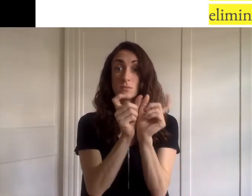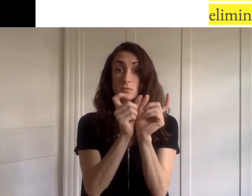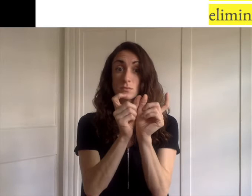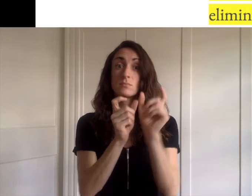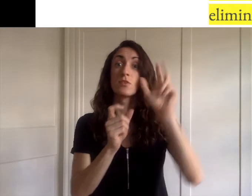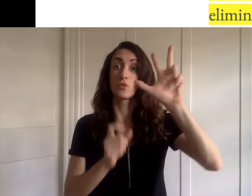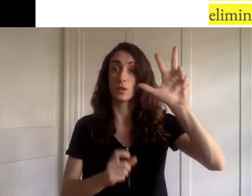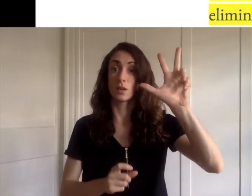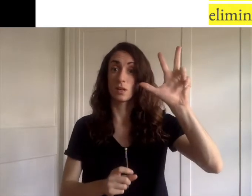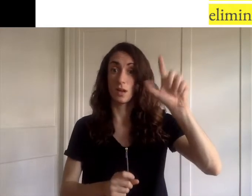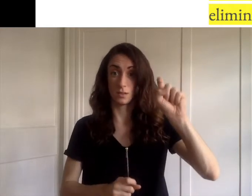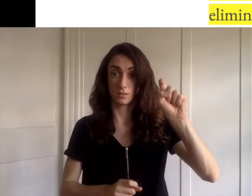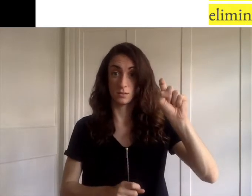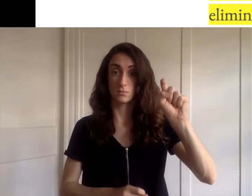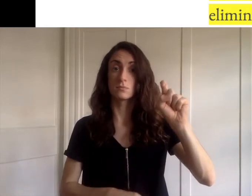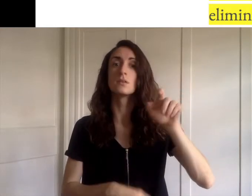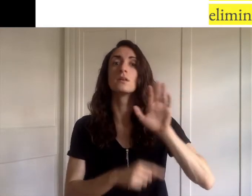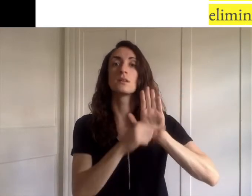negative 6.